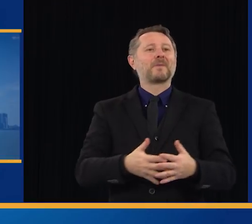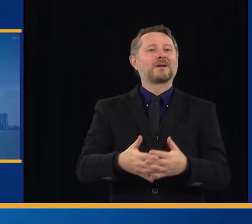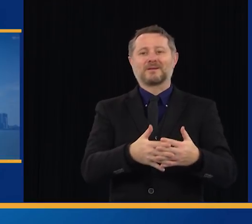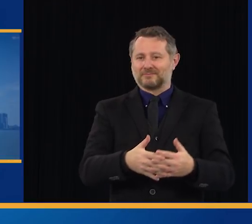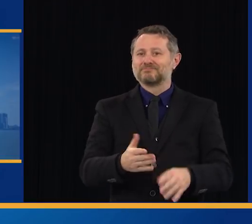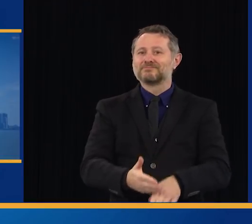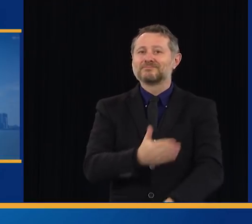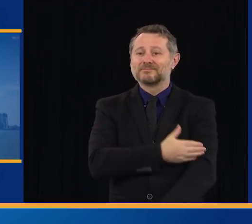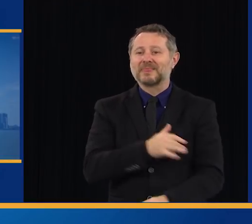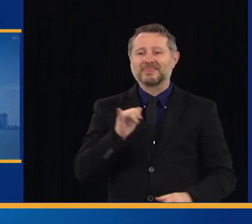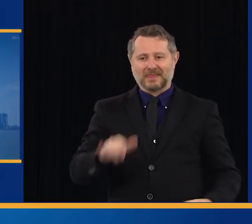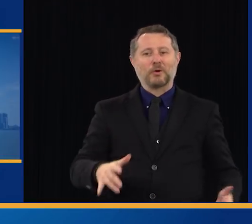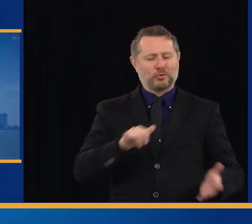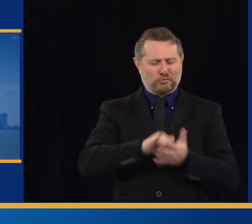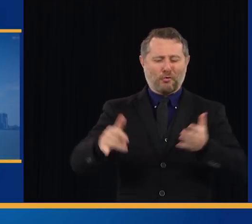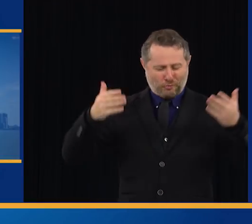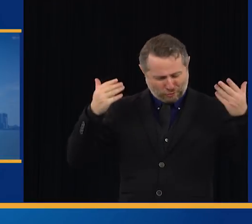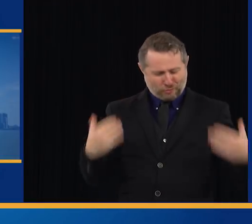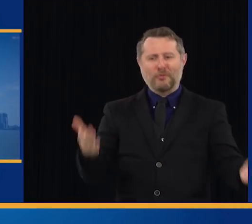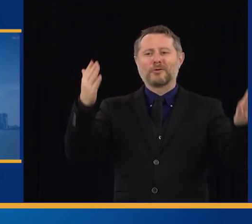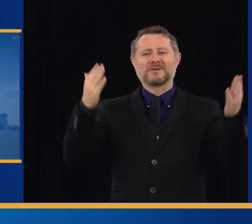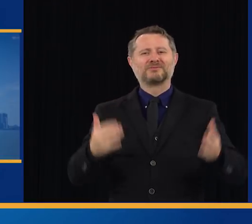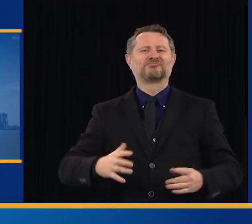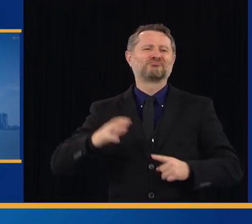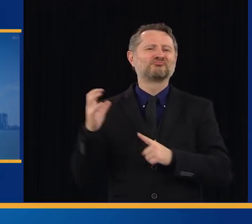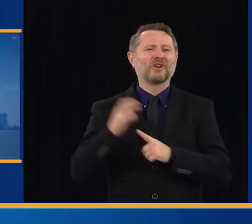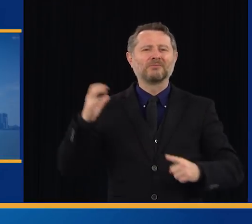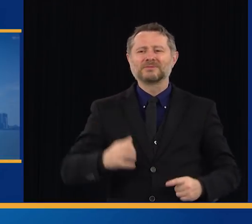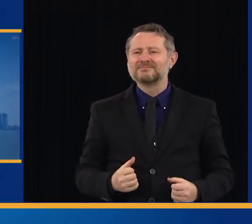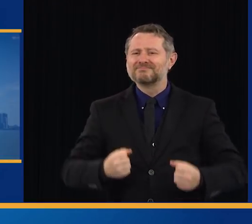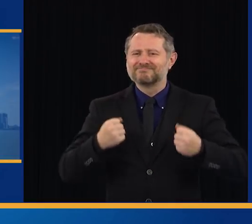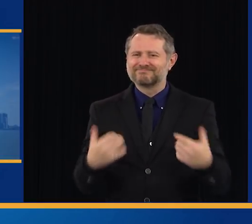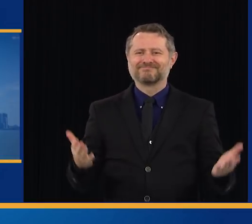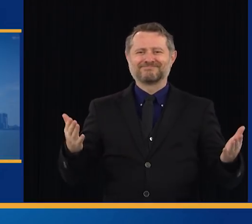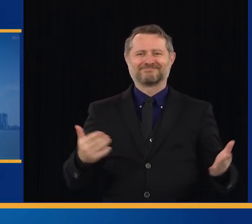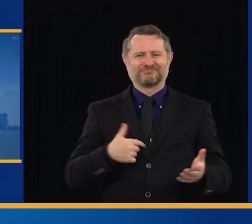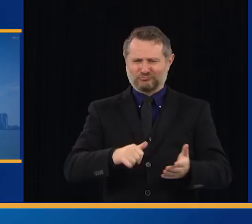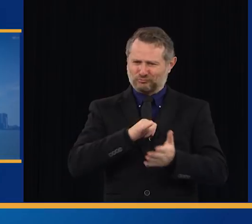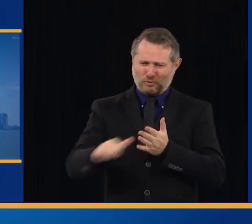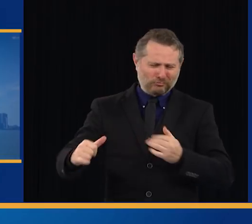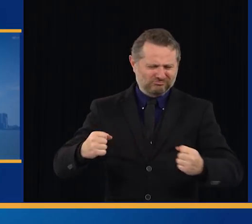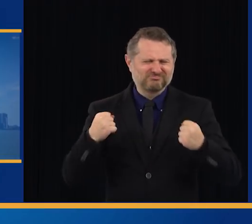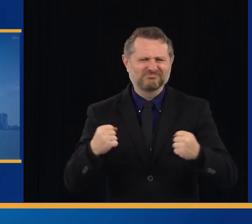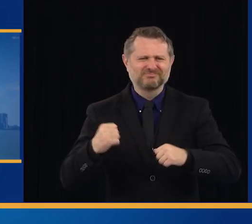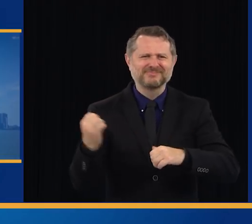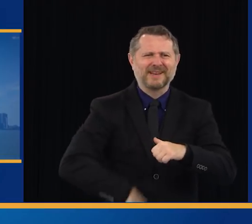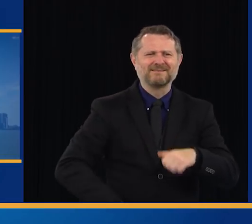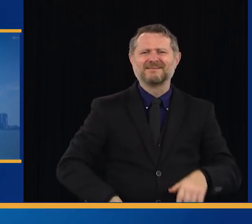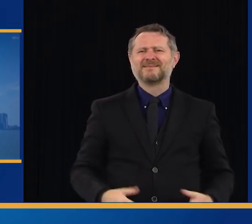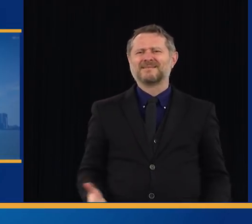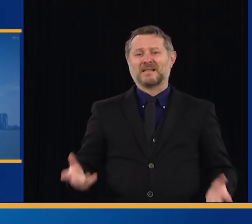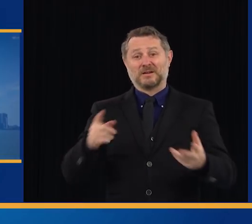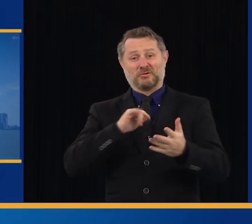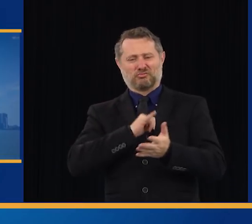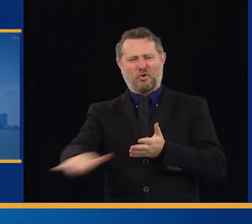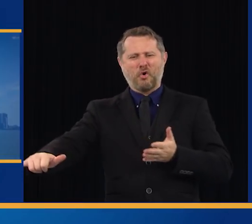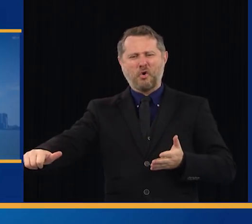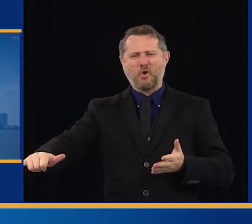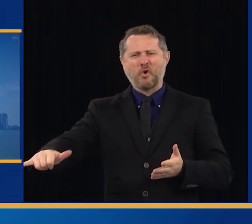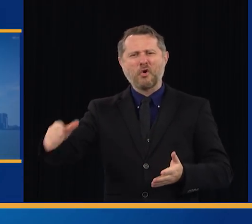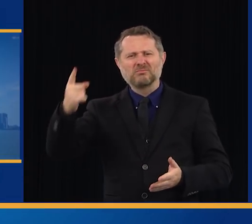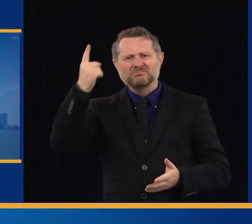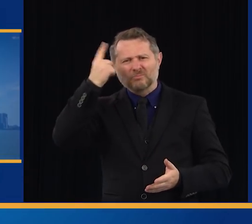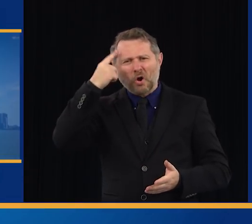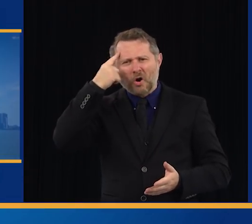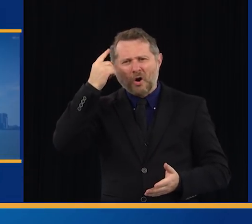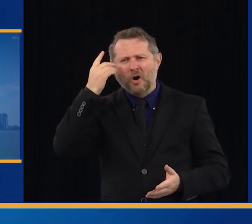New Yorkers at their best. And that's because we are New York tough, and because New York tough is more complex than the